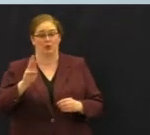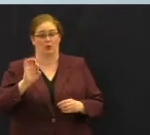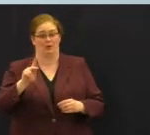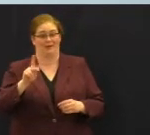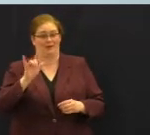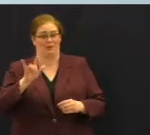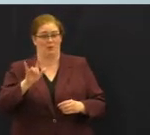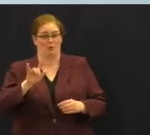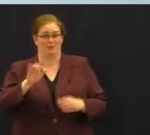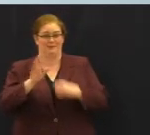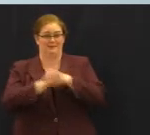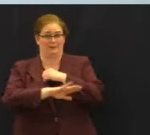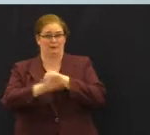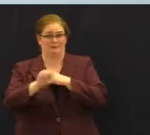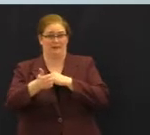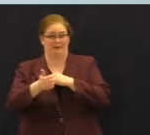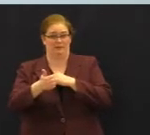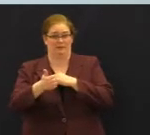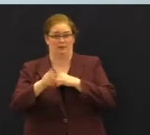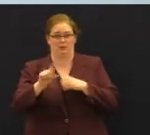September 10th, 2001.